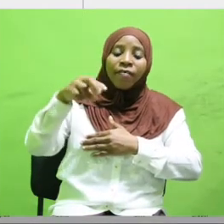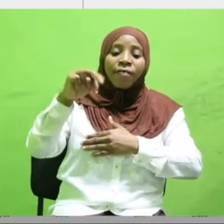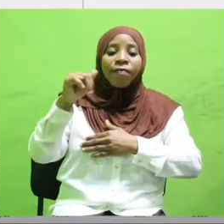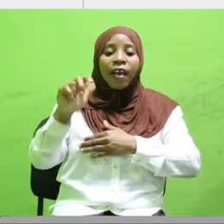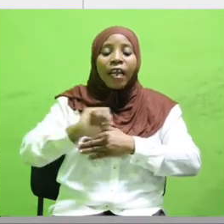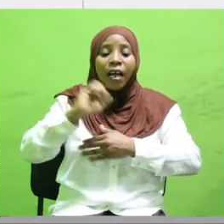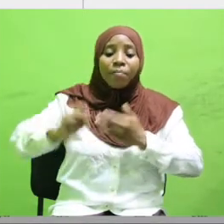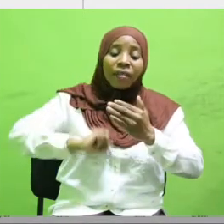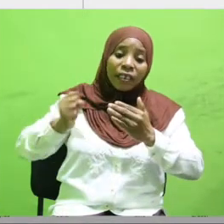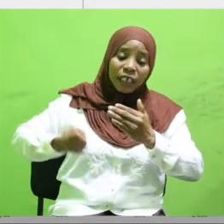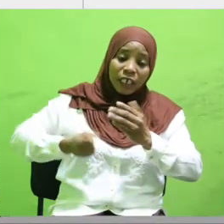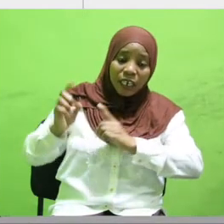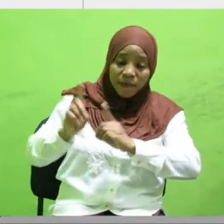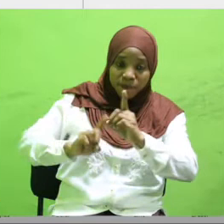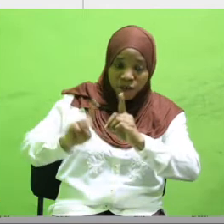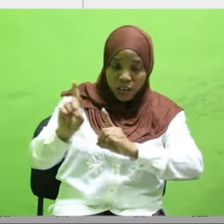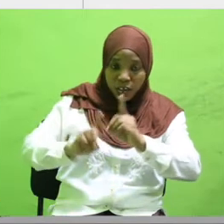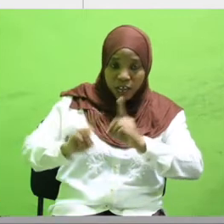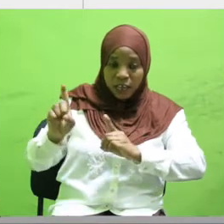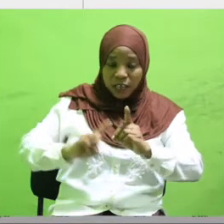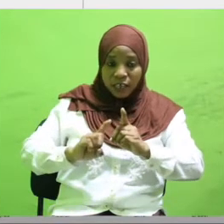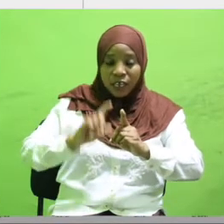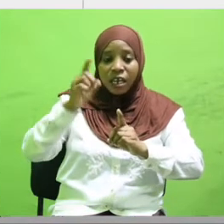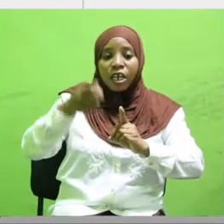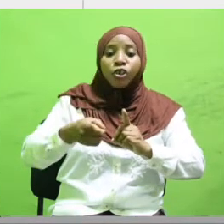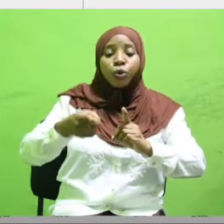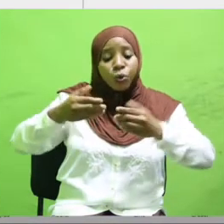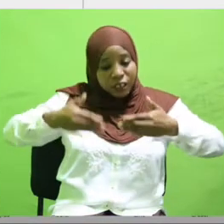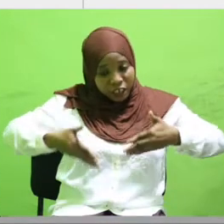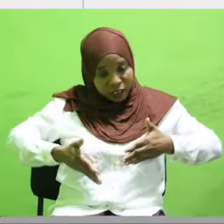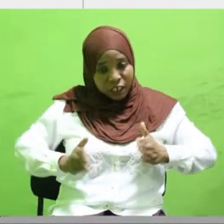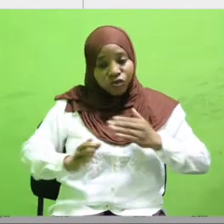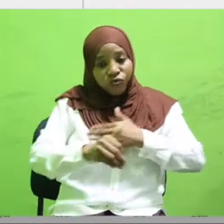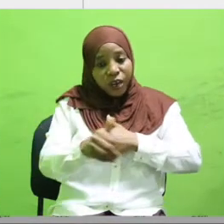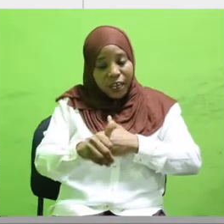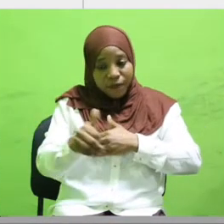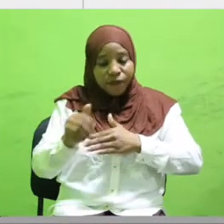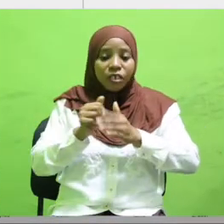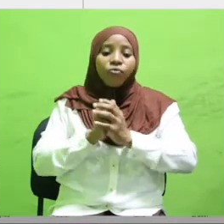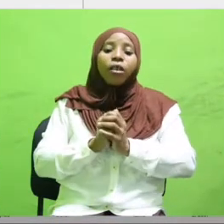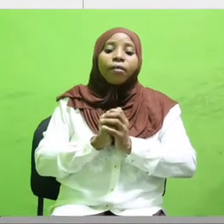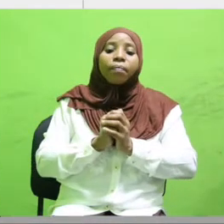in the phyla of kingdom fungi. They reproduce sexually and asexually.